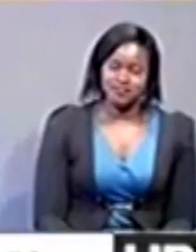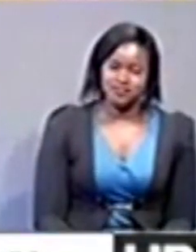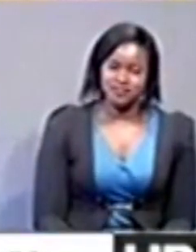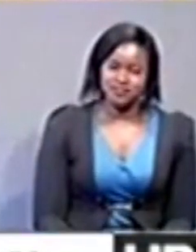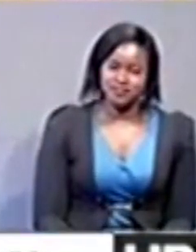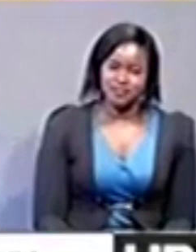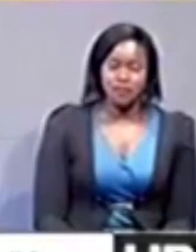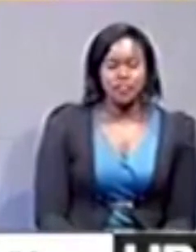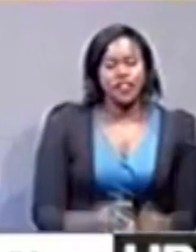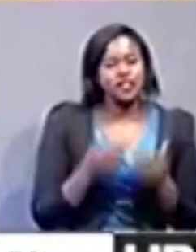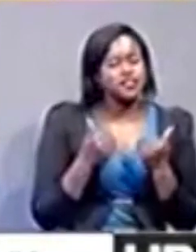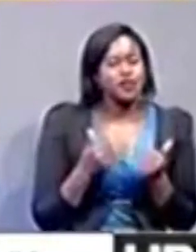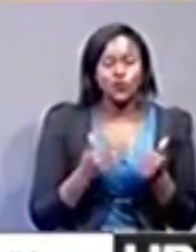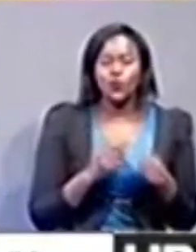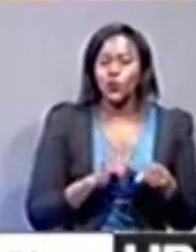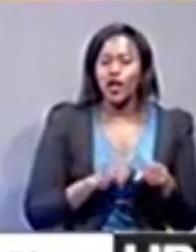And when